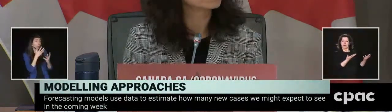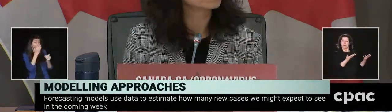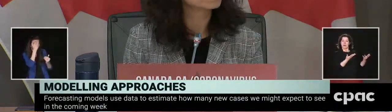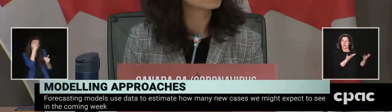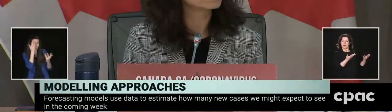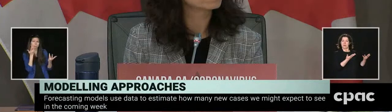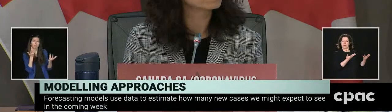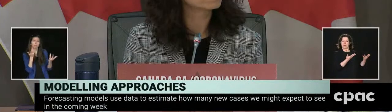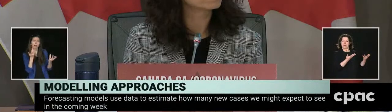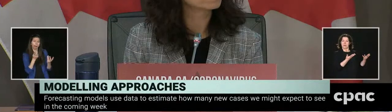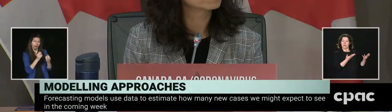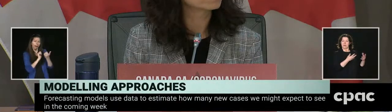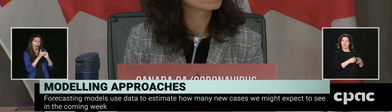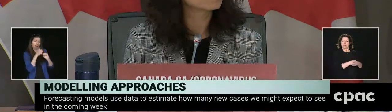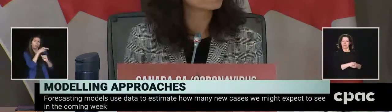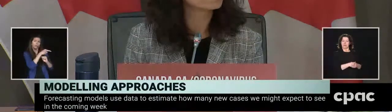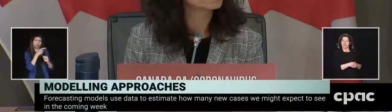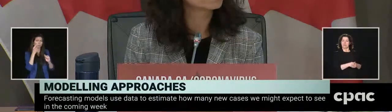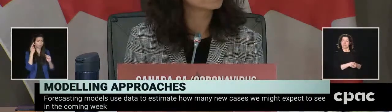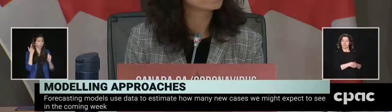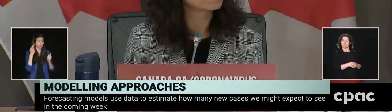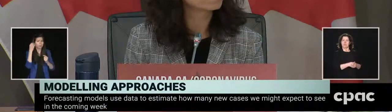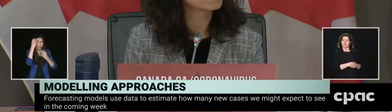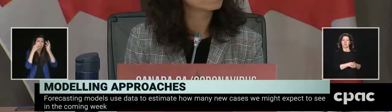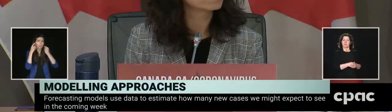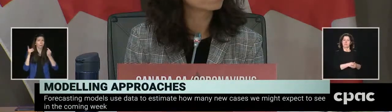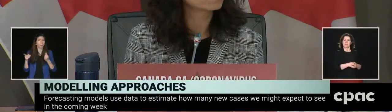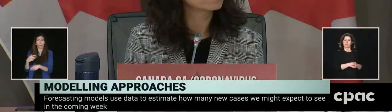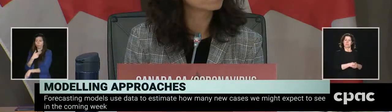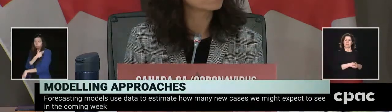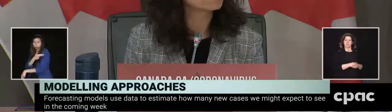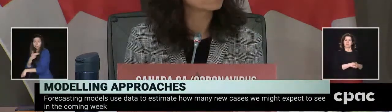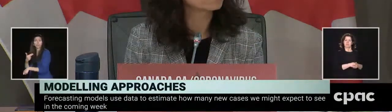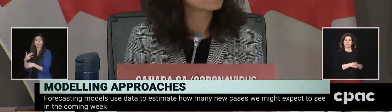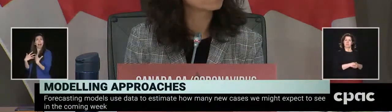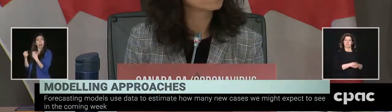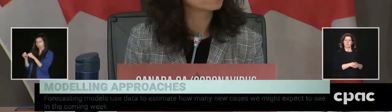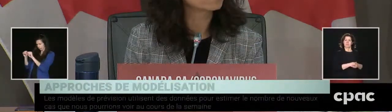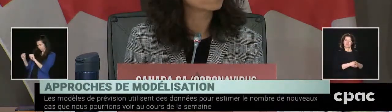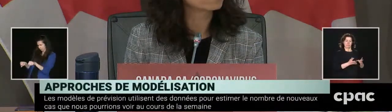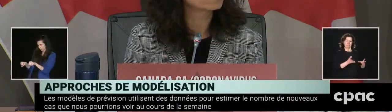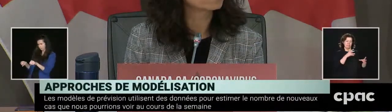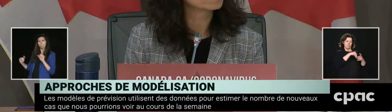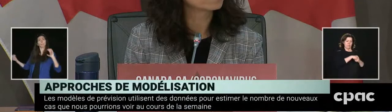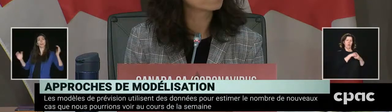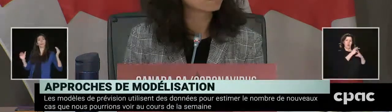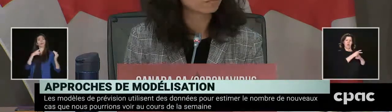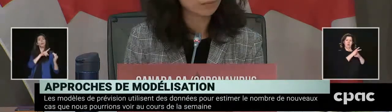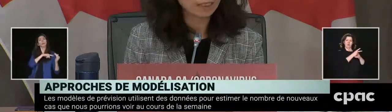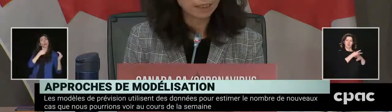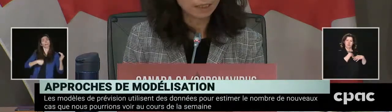to somewhere like China or other places in Asia that may not have as good intensive care systems.